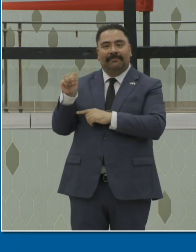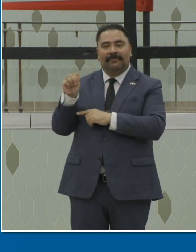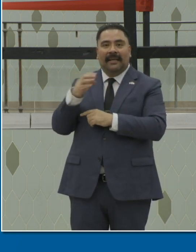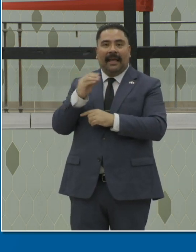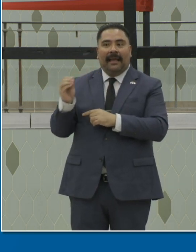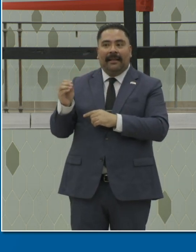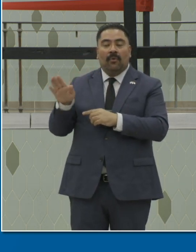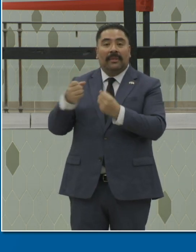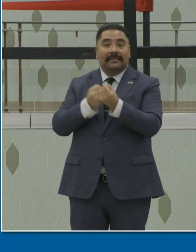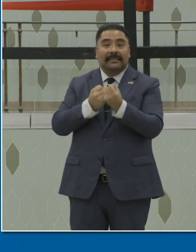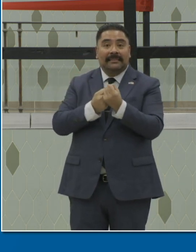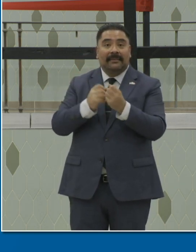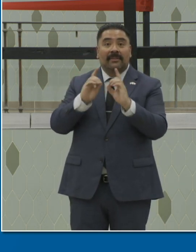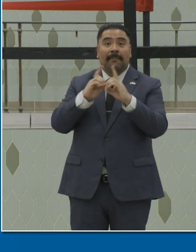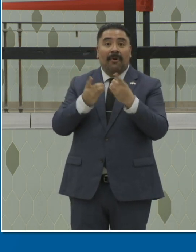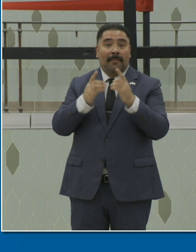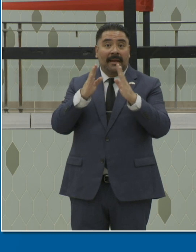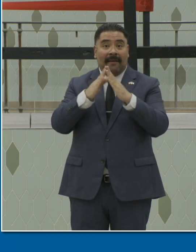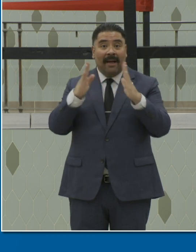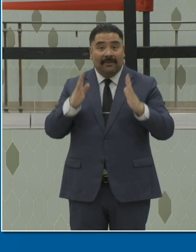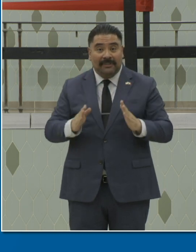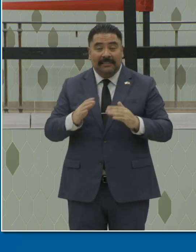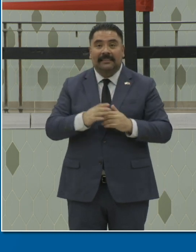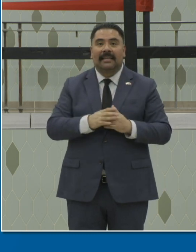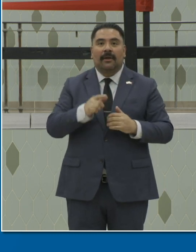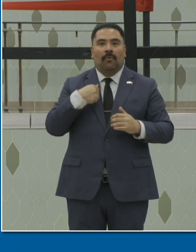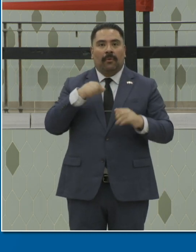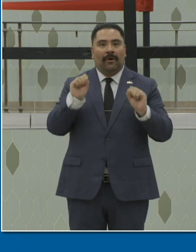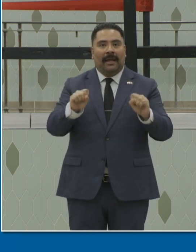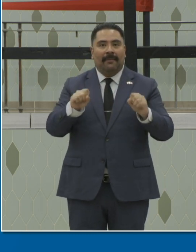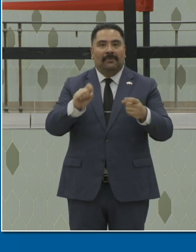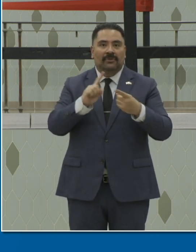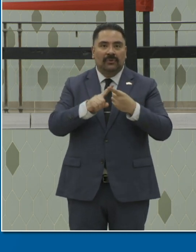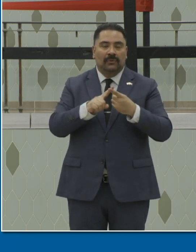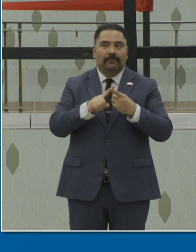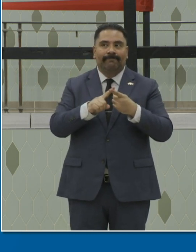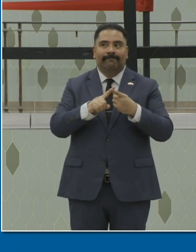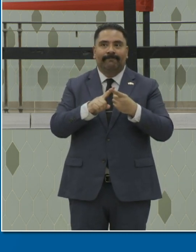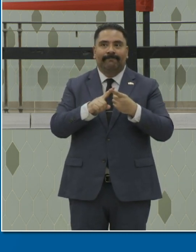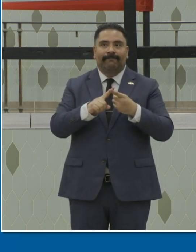and with the assistance of the Department of Housing. We were able to